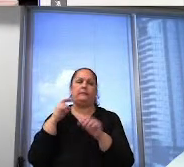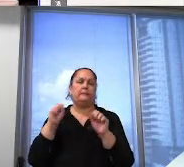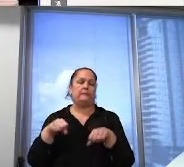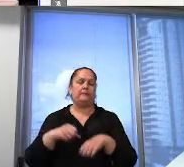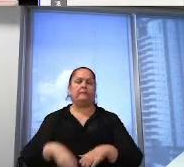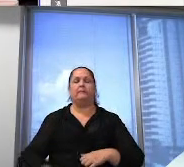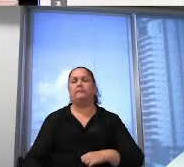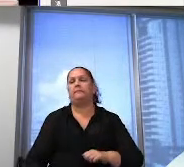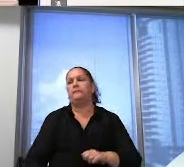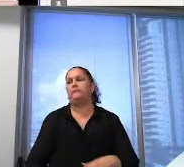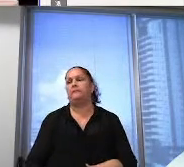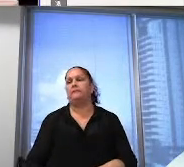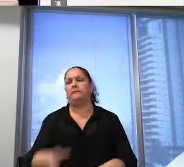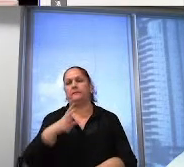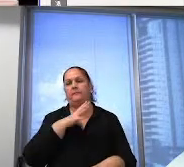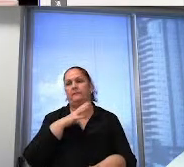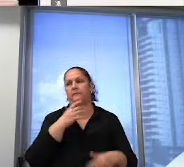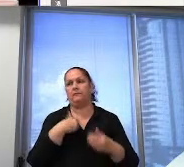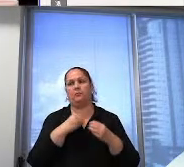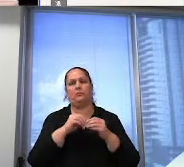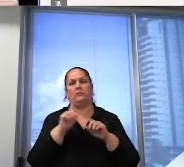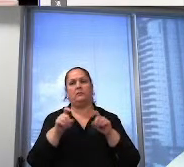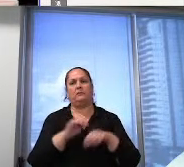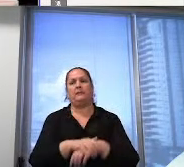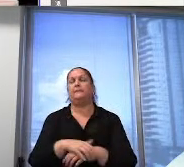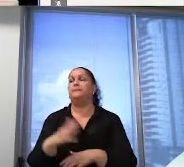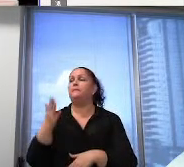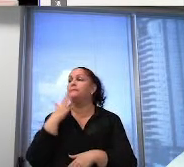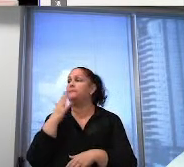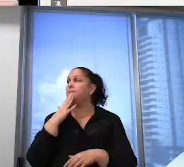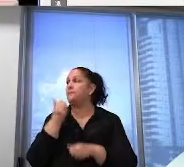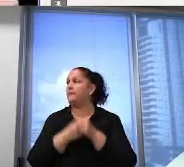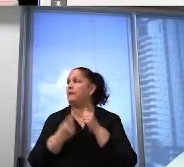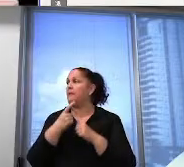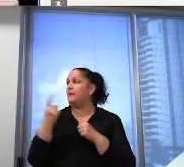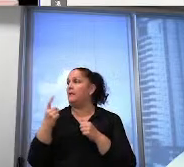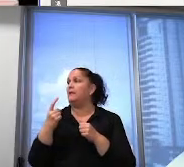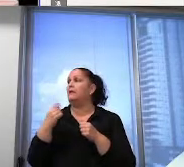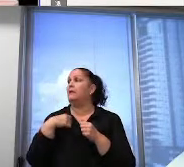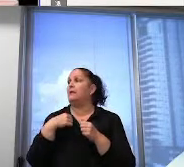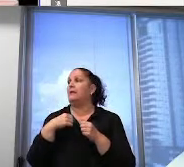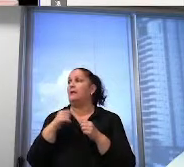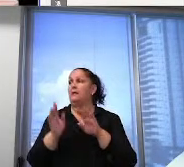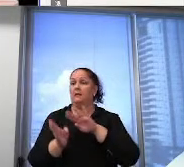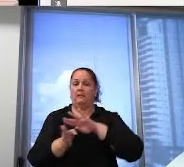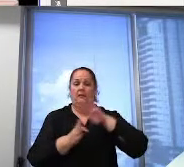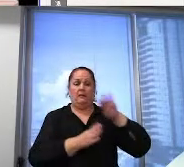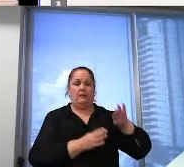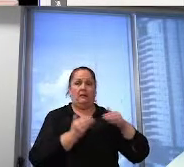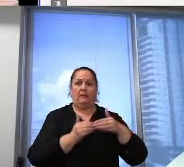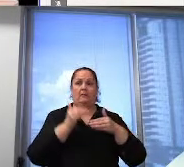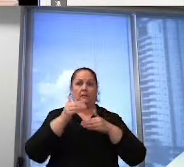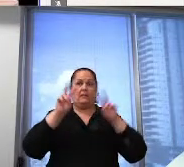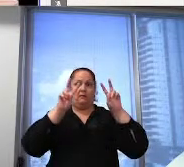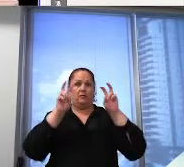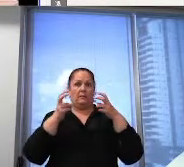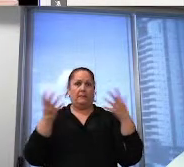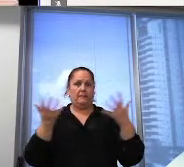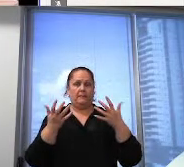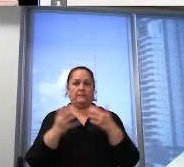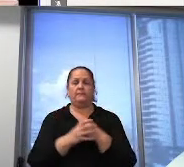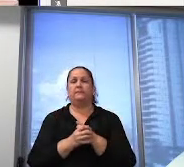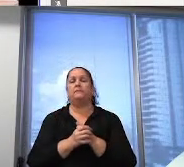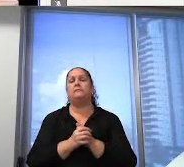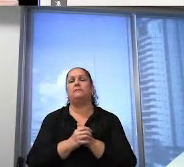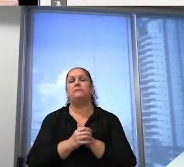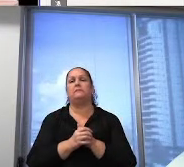behind. Thank you. No more questions. Thank you, everybody. We're going to turn to the next topic on